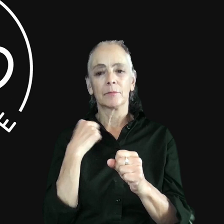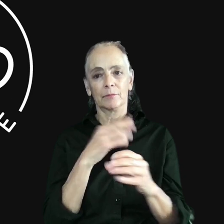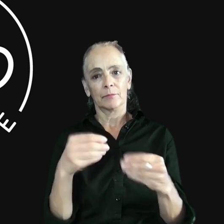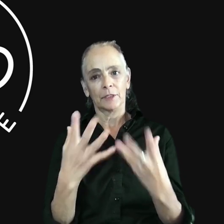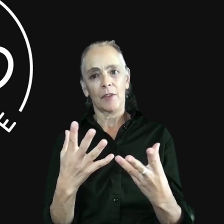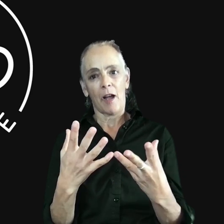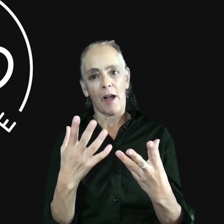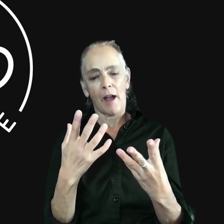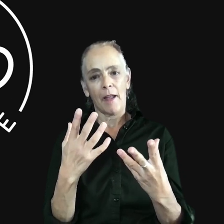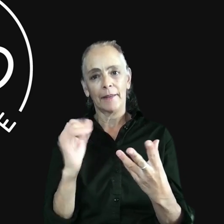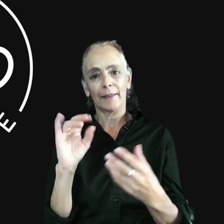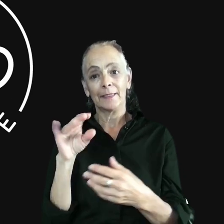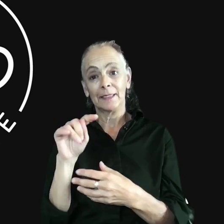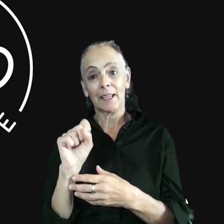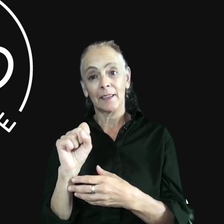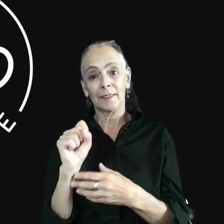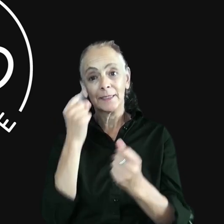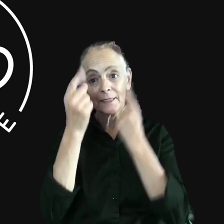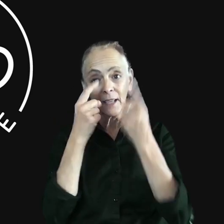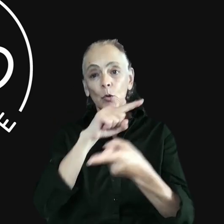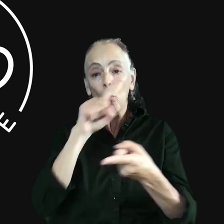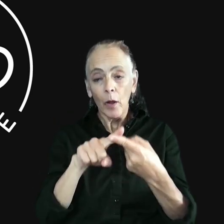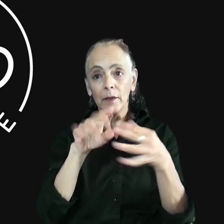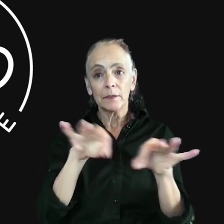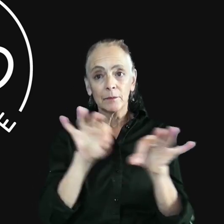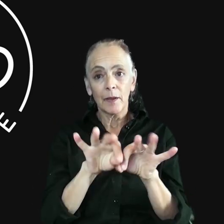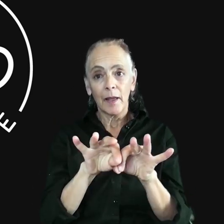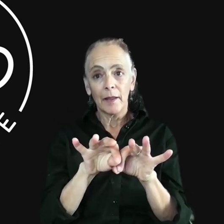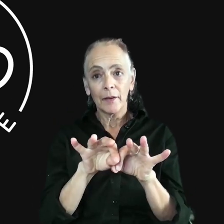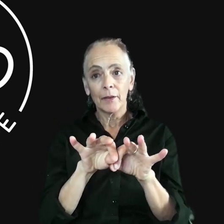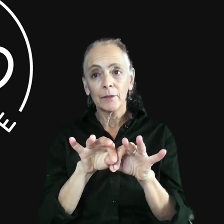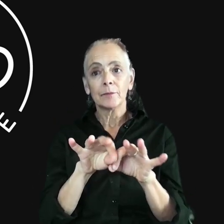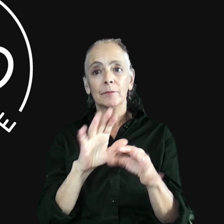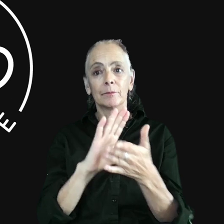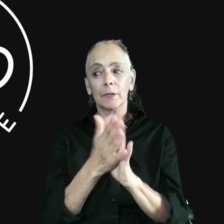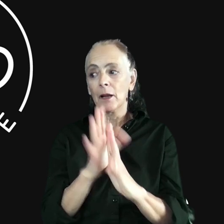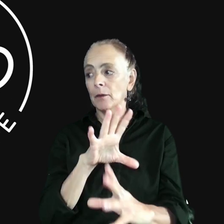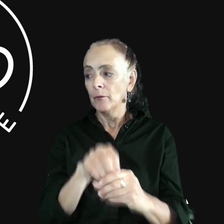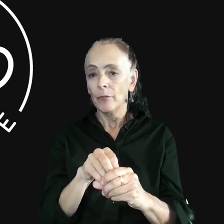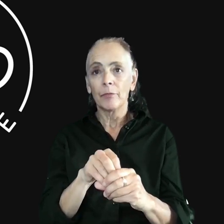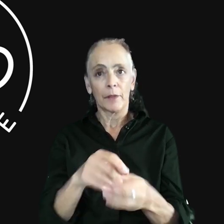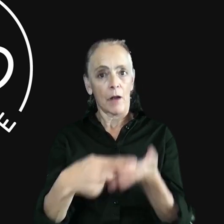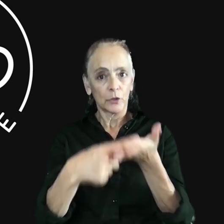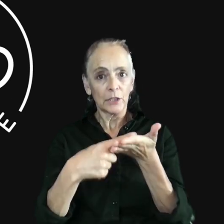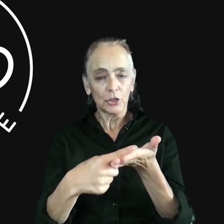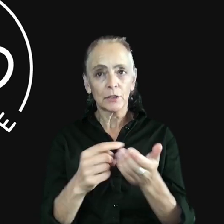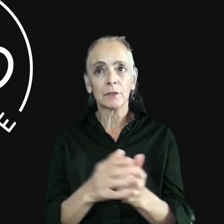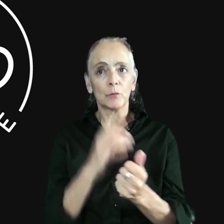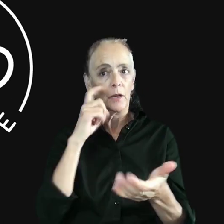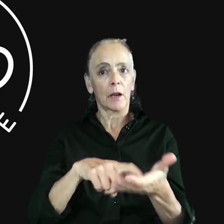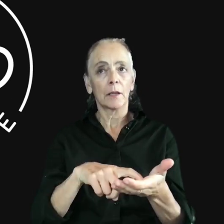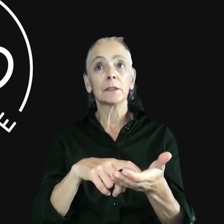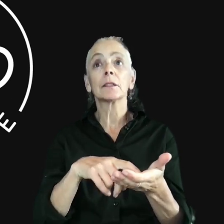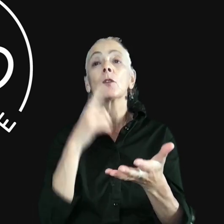insights when they matter and be able to be in part of those conversations and recognizing that if we're looking at like